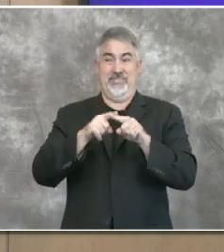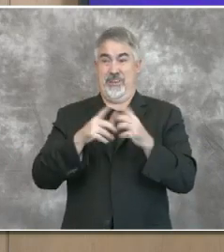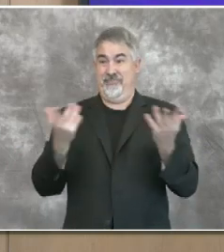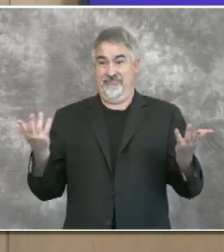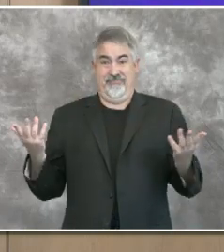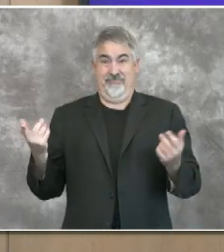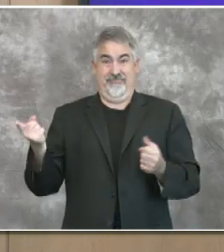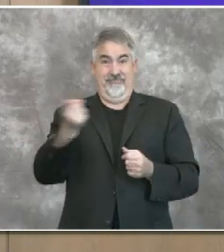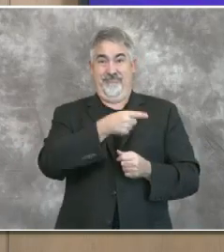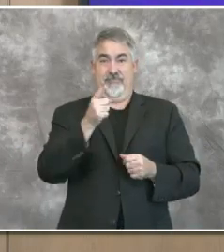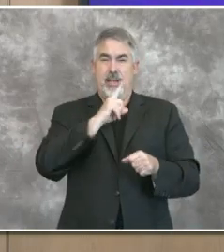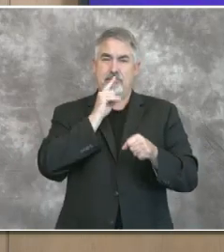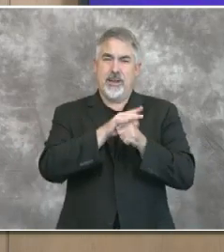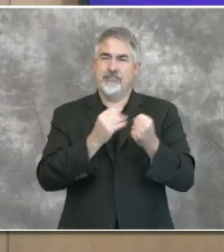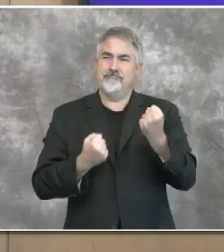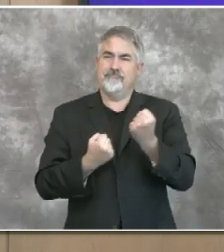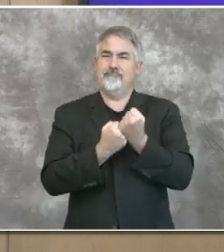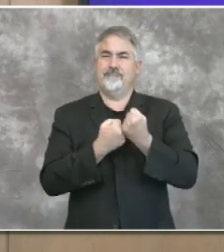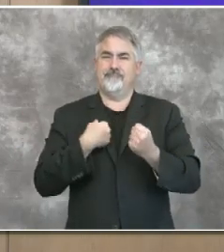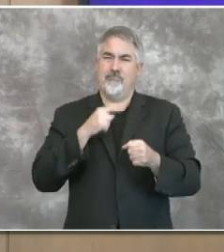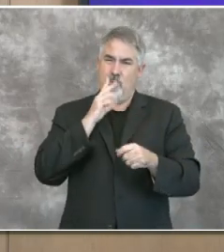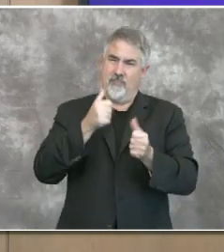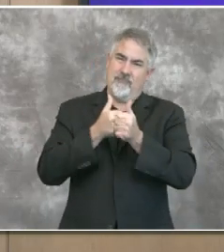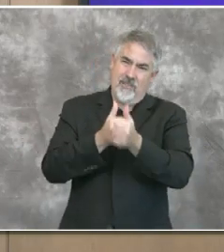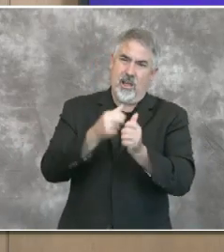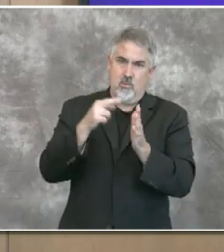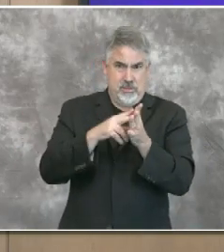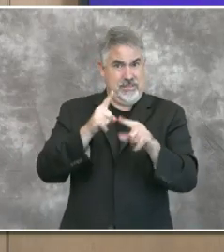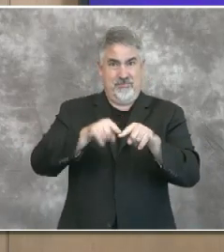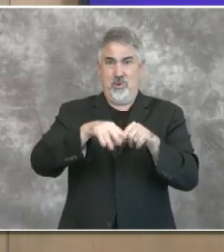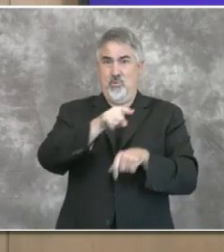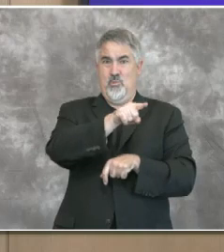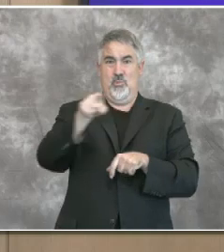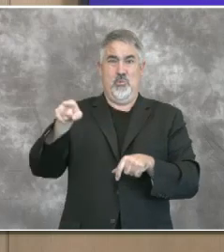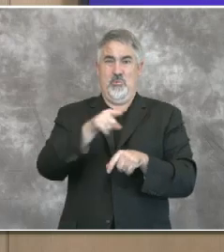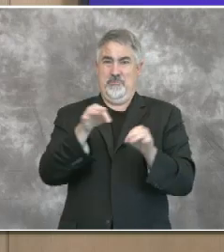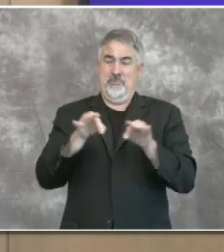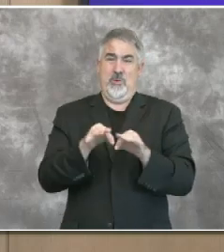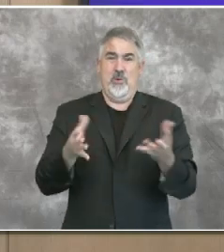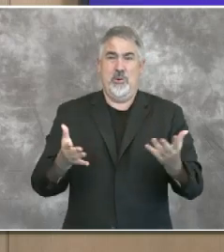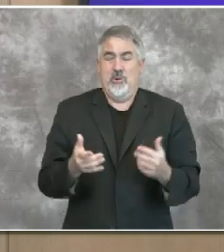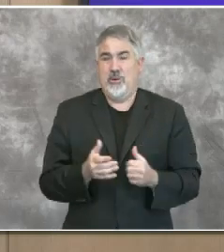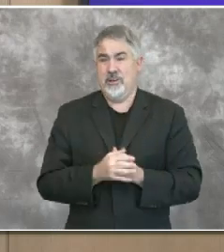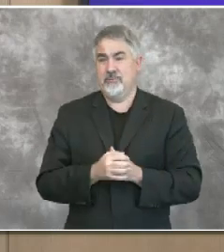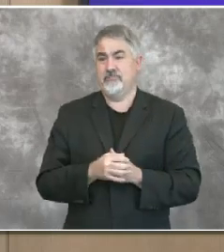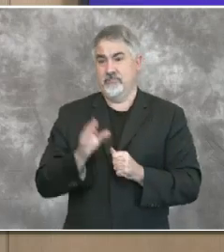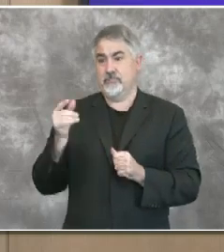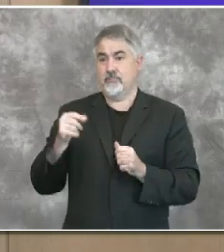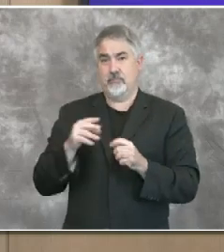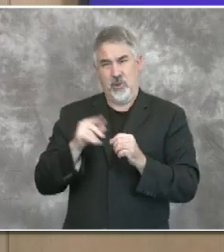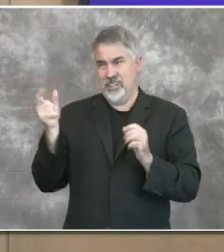ongoing commitment that we have through at least through the month of April here in San Diego, and so we want to reiterate that call.